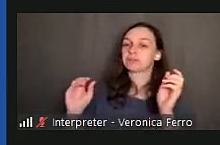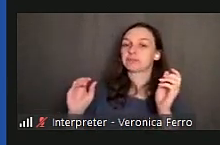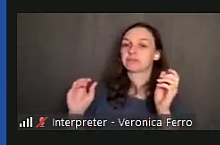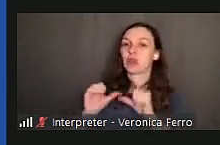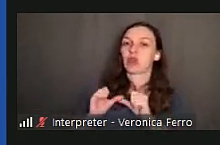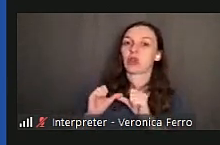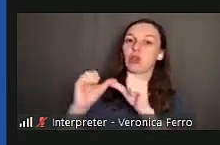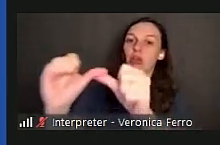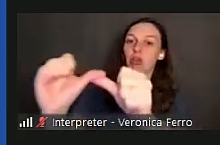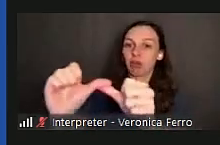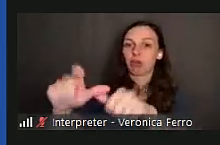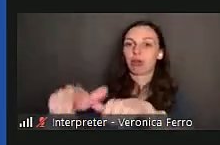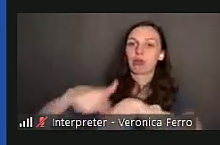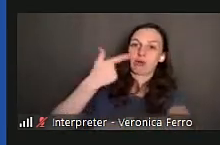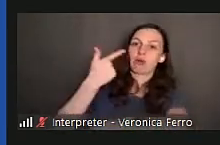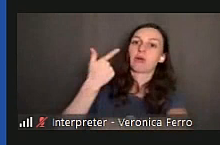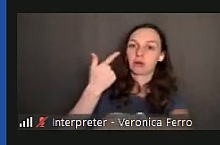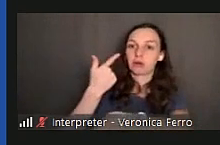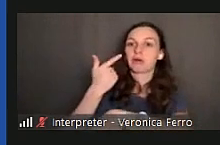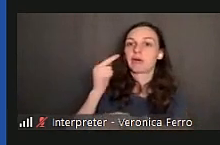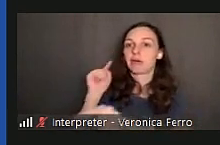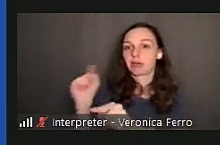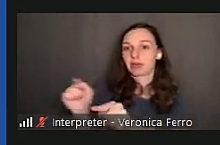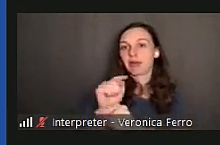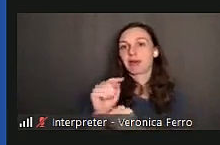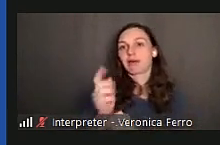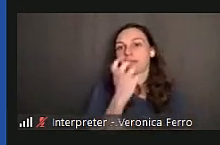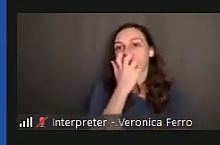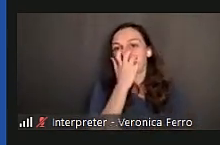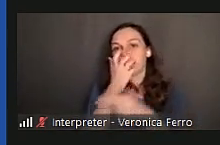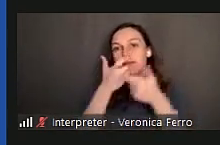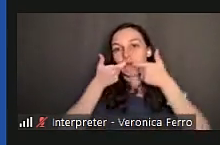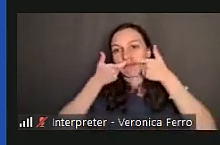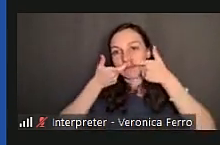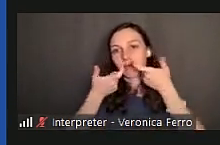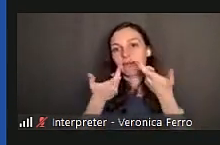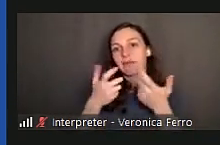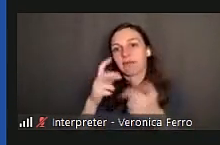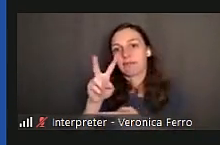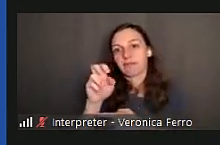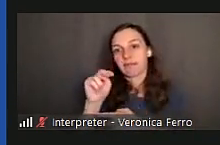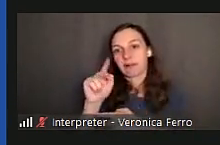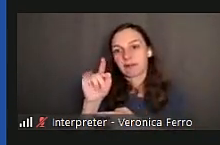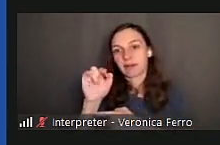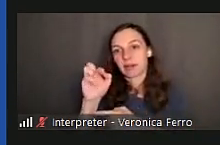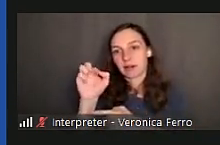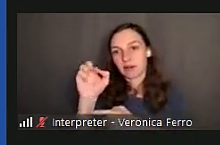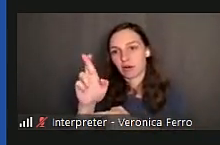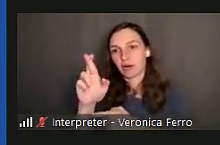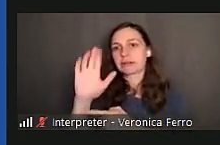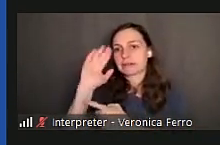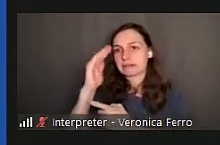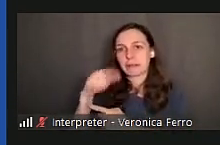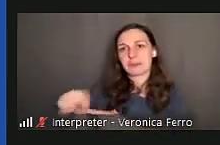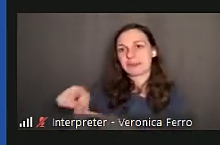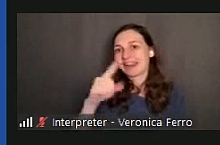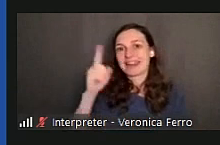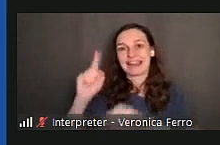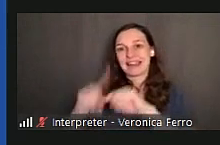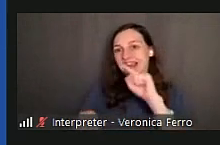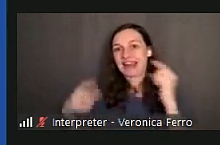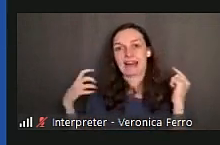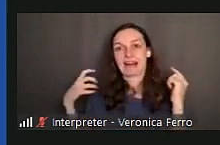ICUs who are on ventilators, and they're really unable to get them off the ventilator and to get them